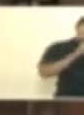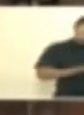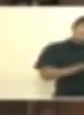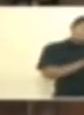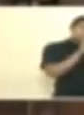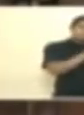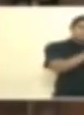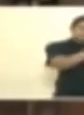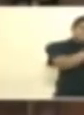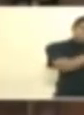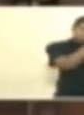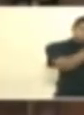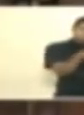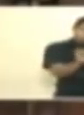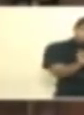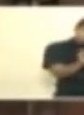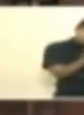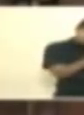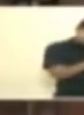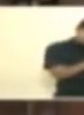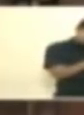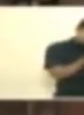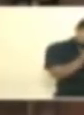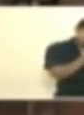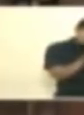individual continues.